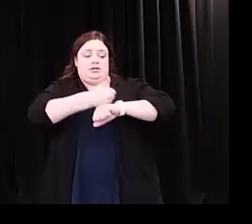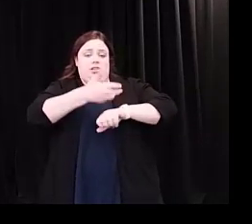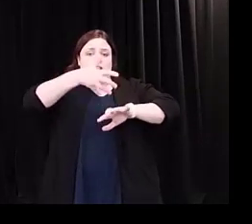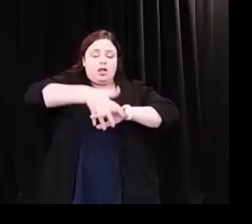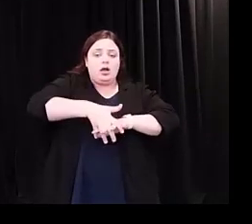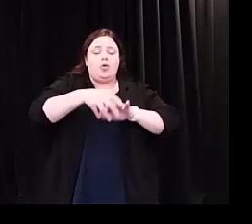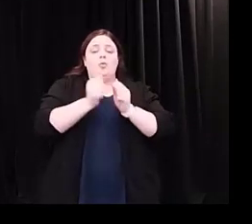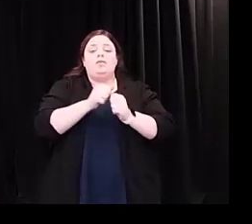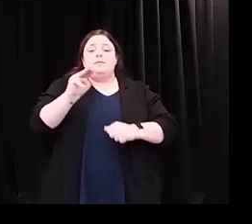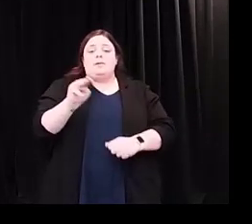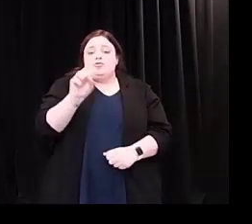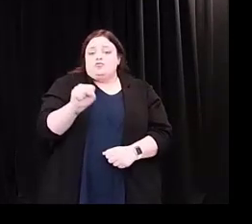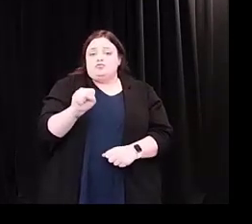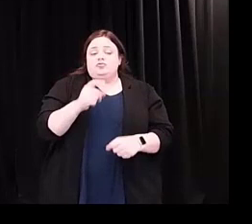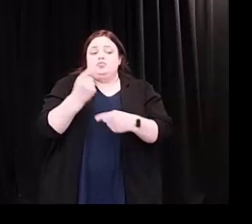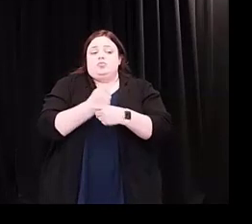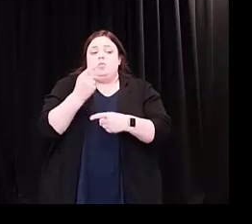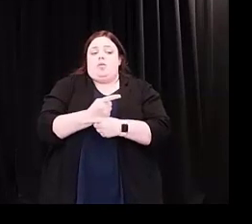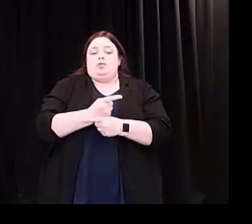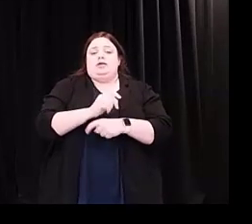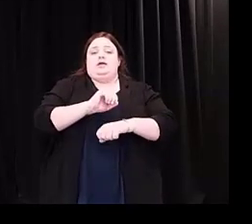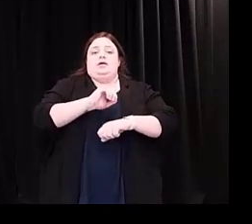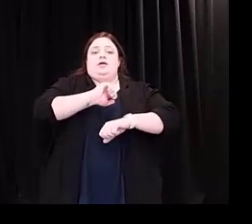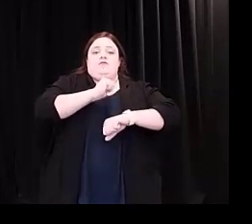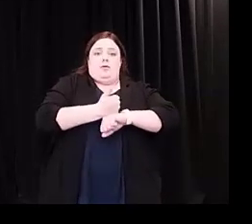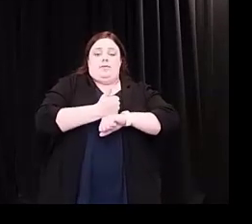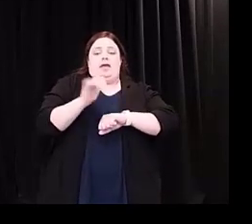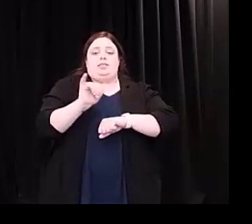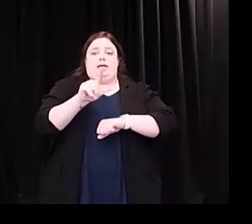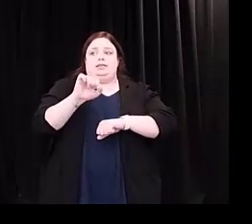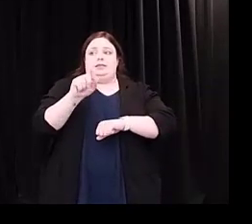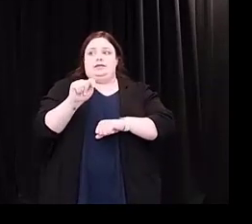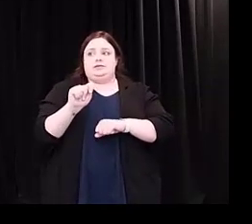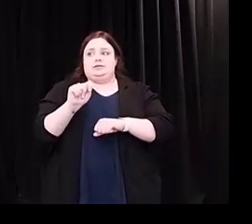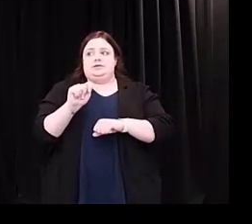Microsoft Word to properly format those as